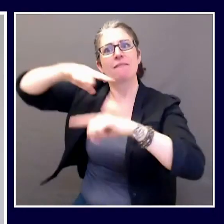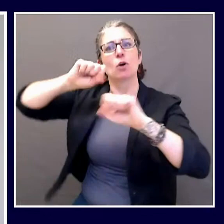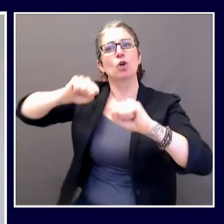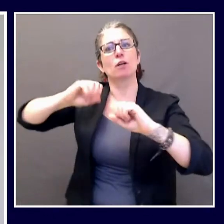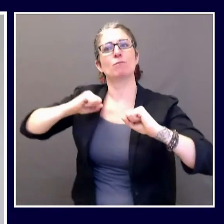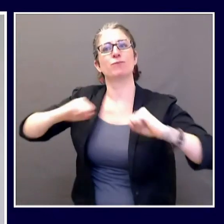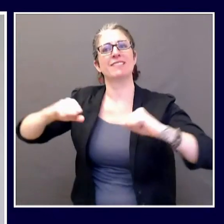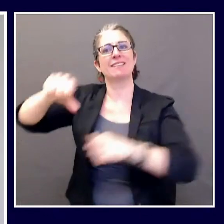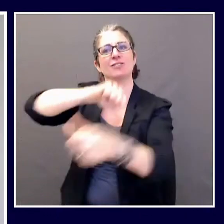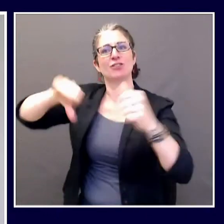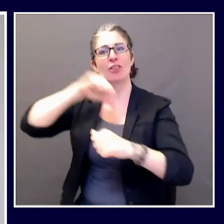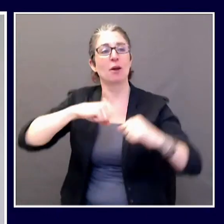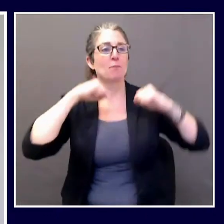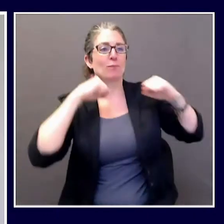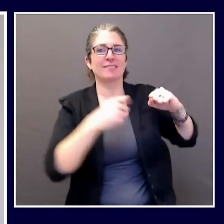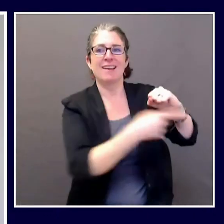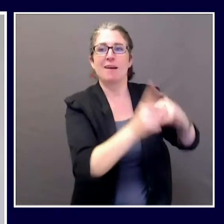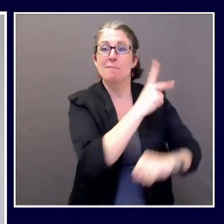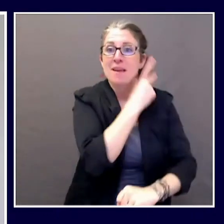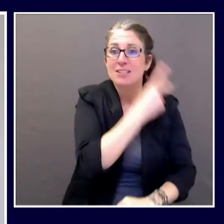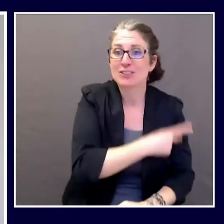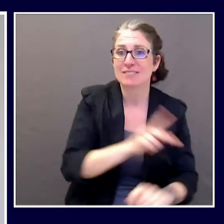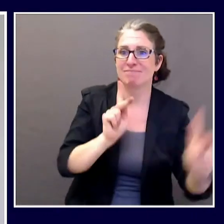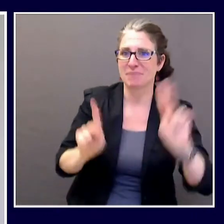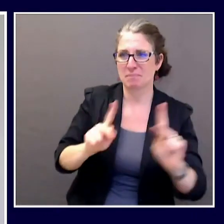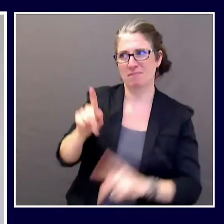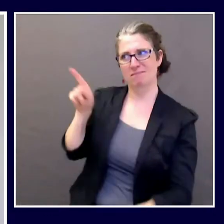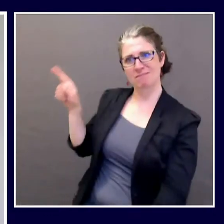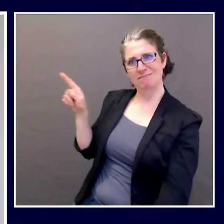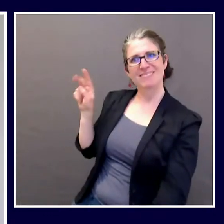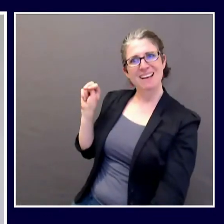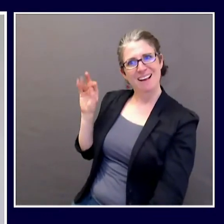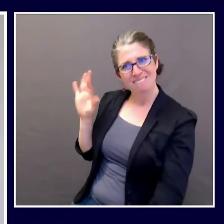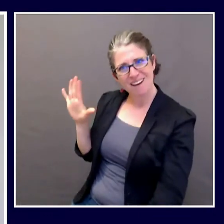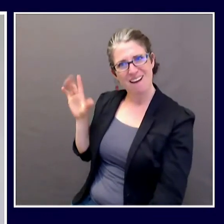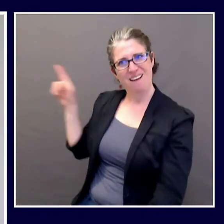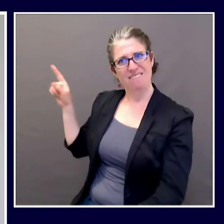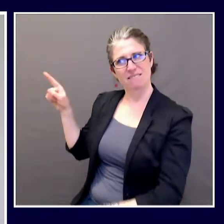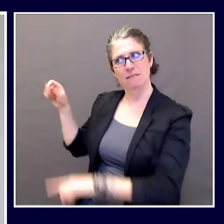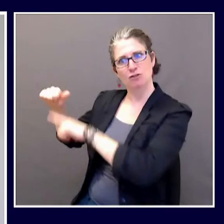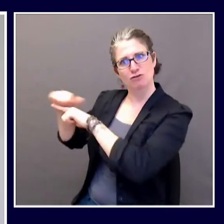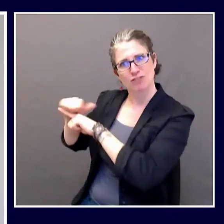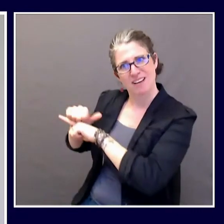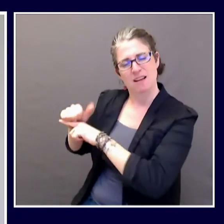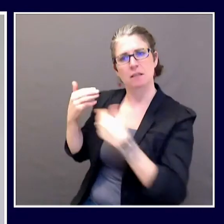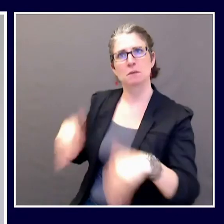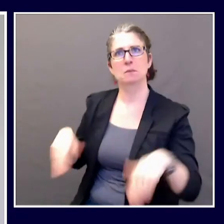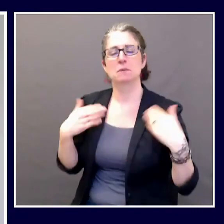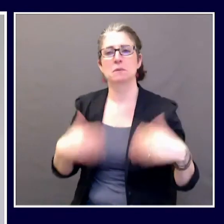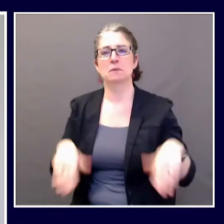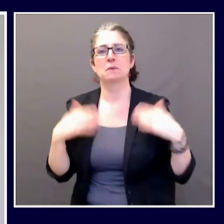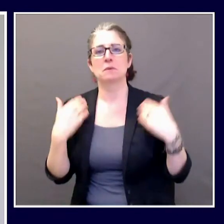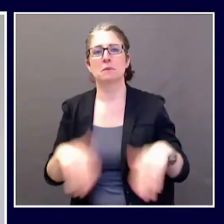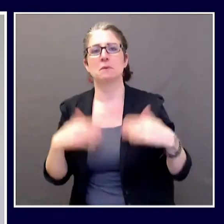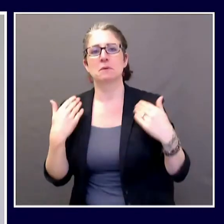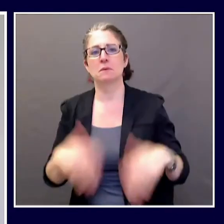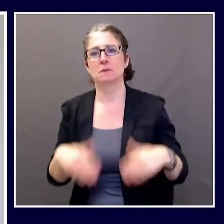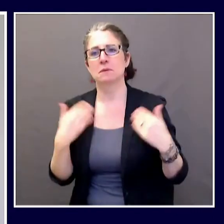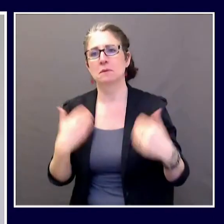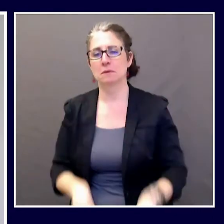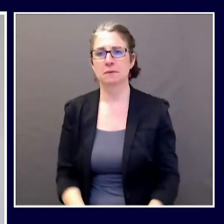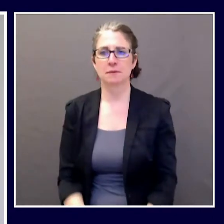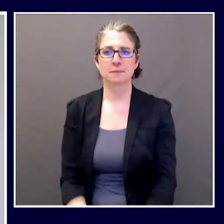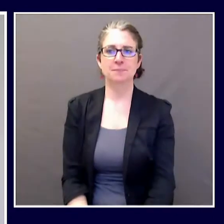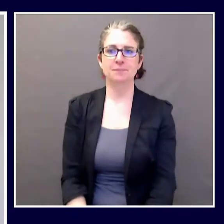Now, the next set of numbers show just how far-ranging the impact of COVID-19 has been and how